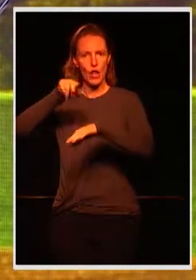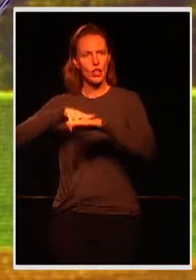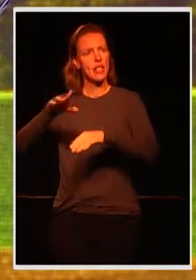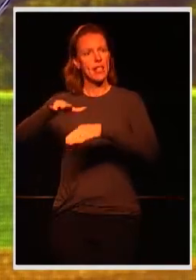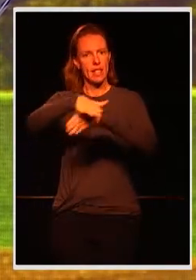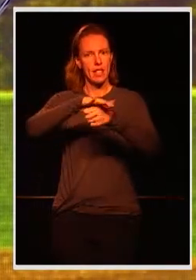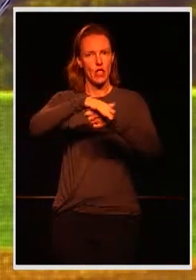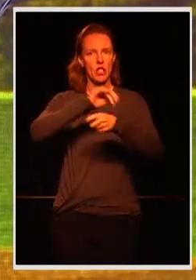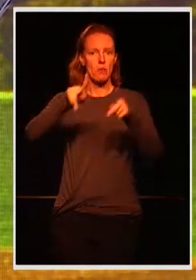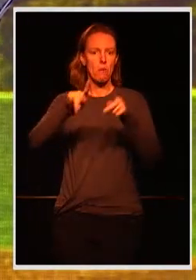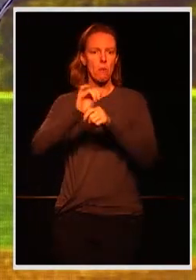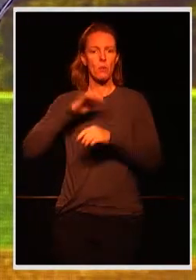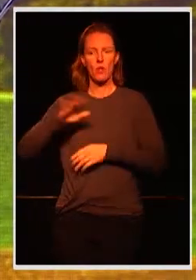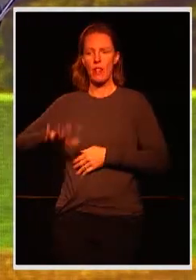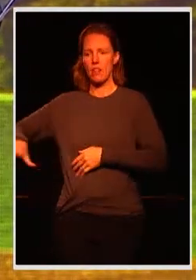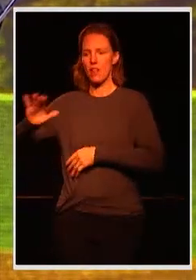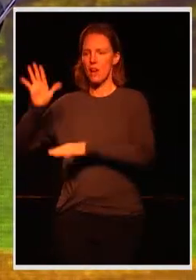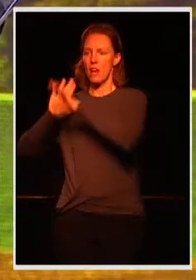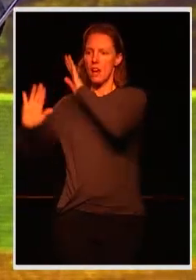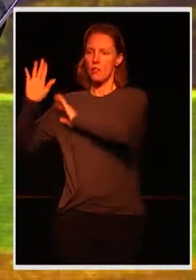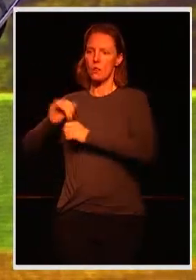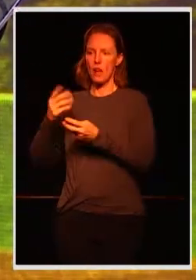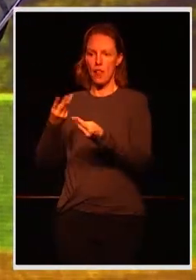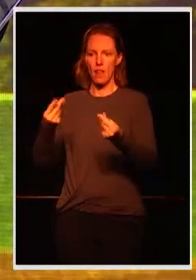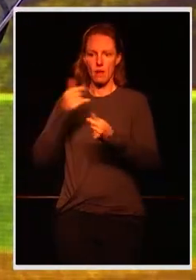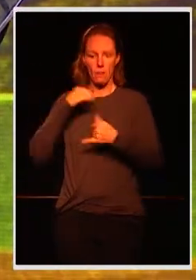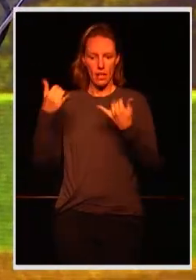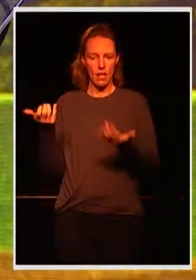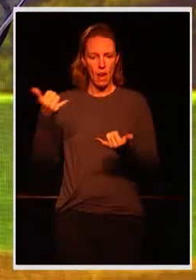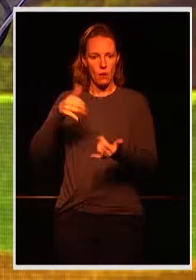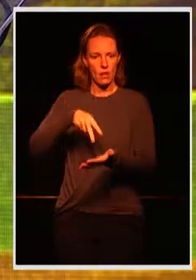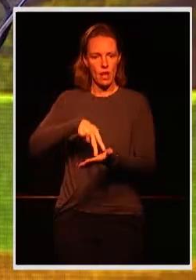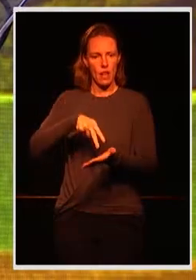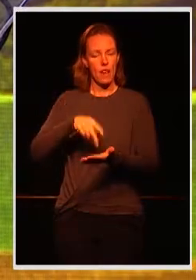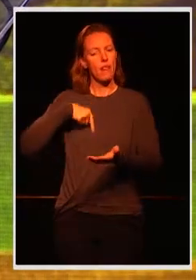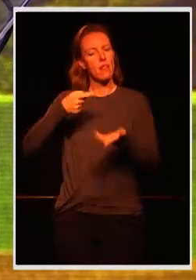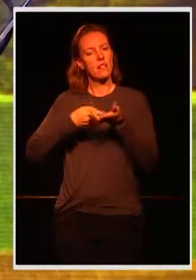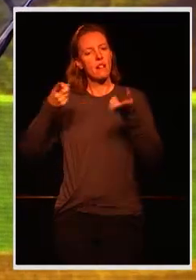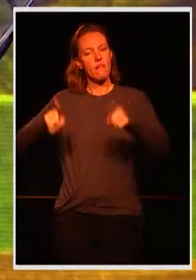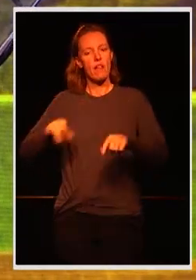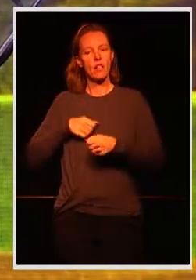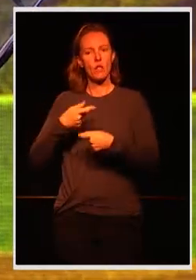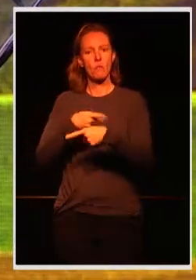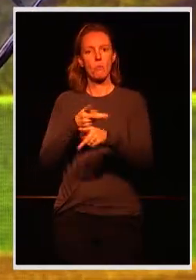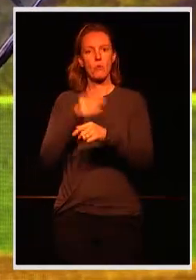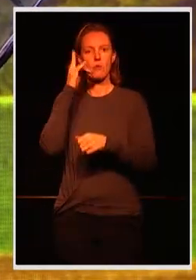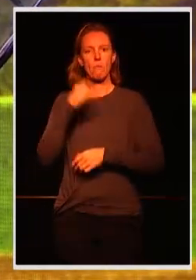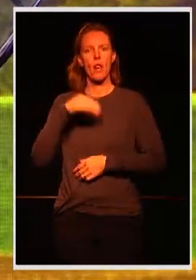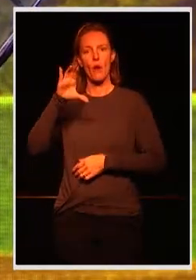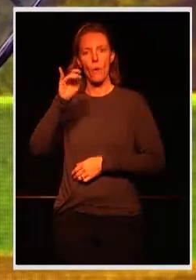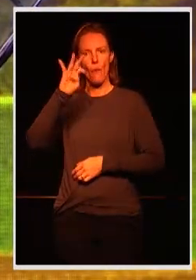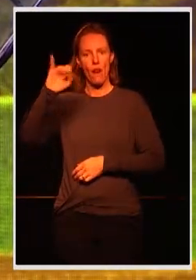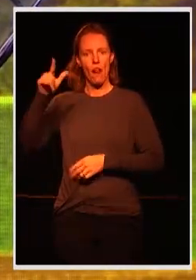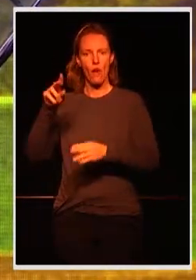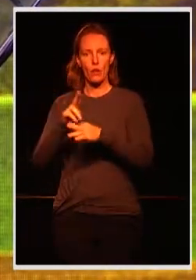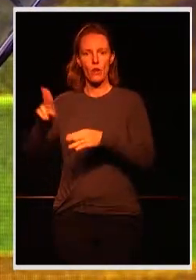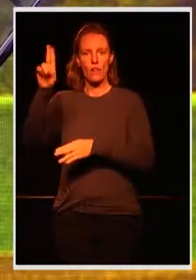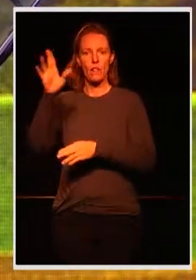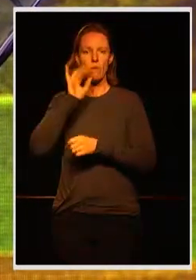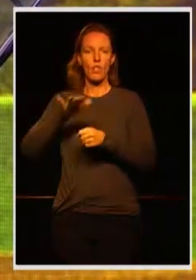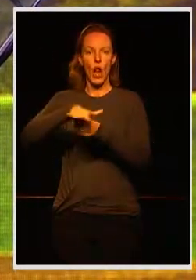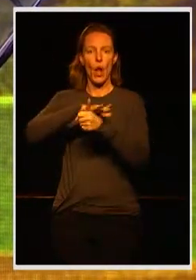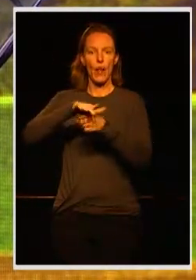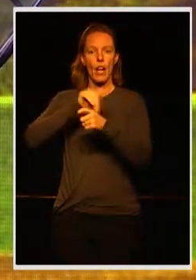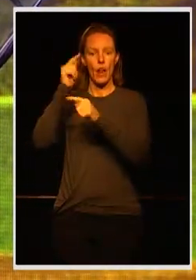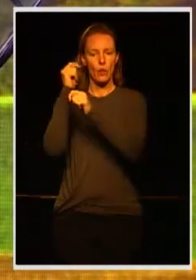peoples on whose ancestral lands we now stand. This event is produced by Cornell University, which is located on